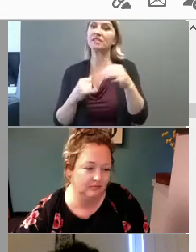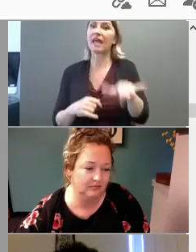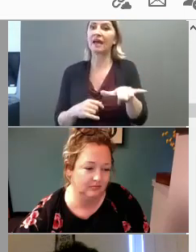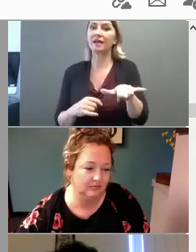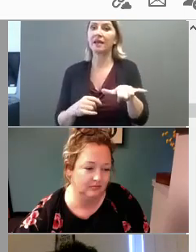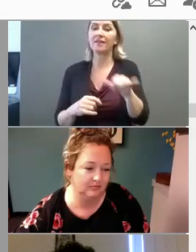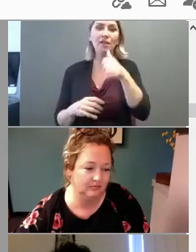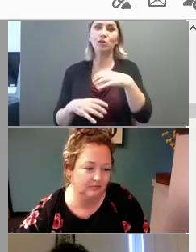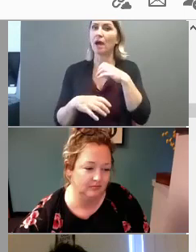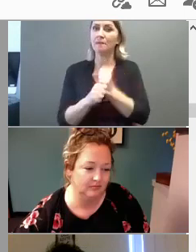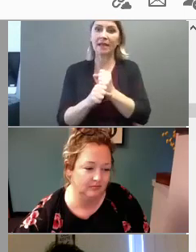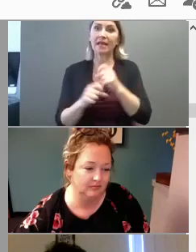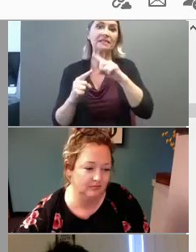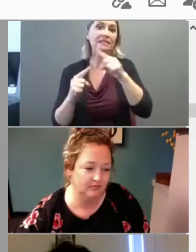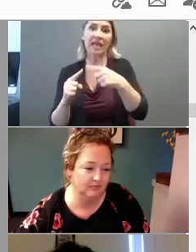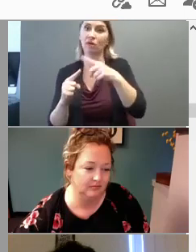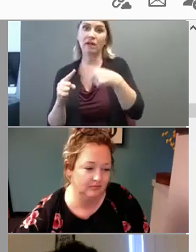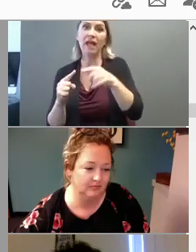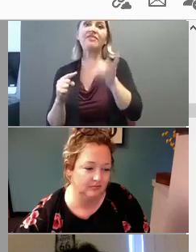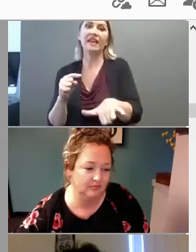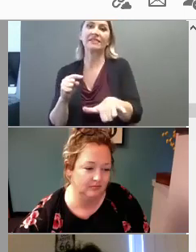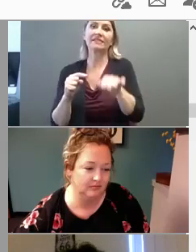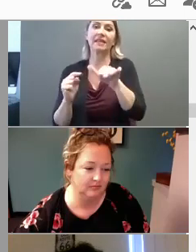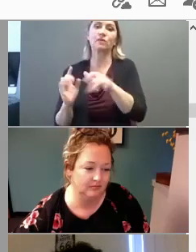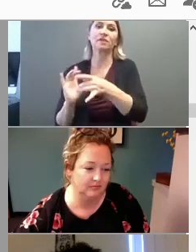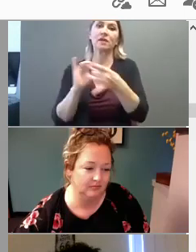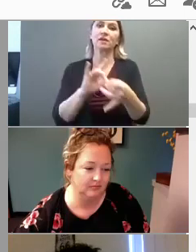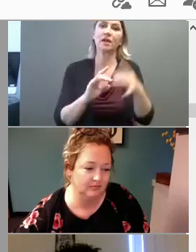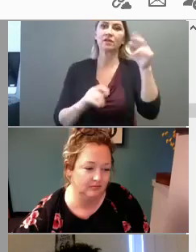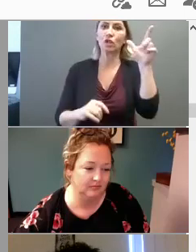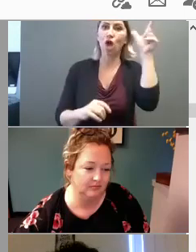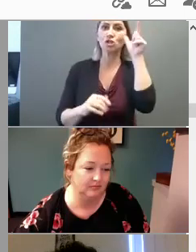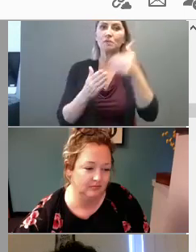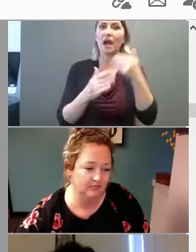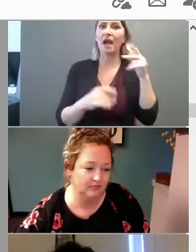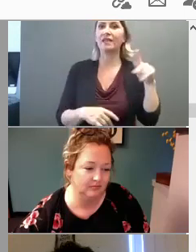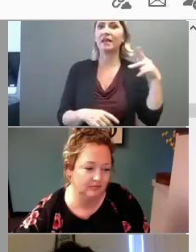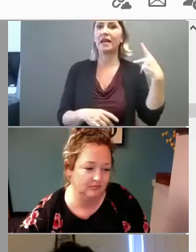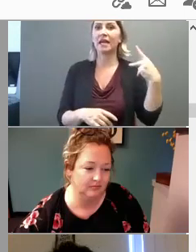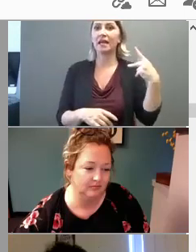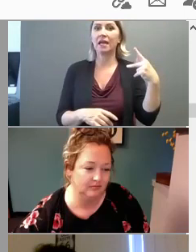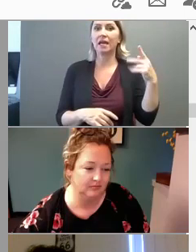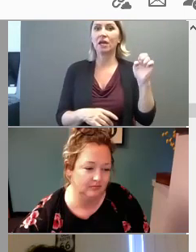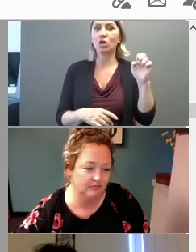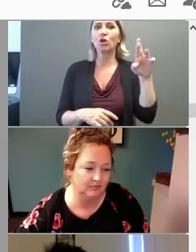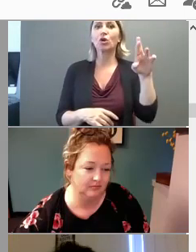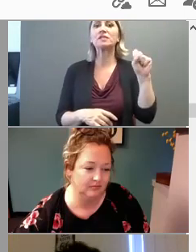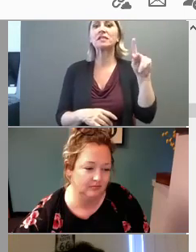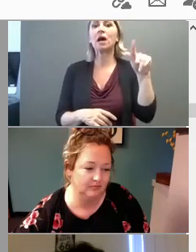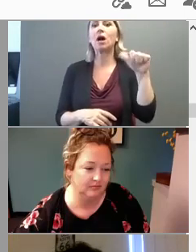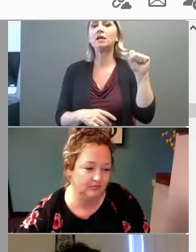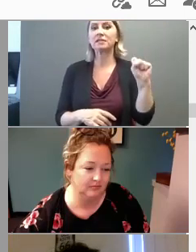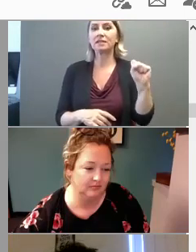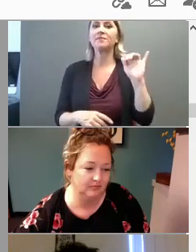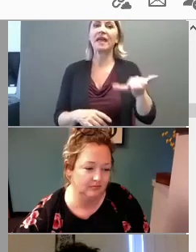don't produce a cycle is the very basis of the logic behind Kruskal's algorithm, right? So Kruskal's is a minimum spanning tree